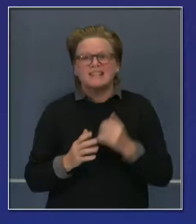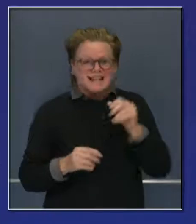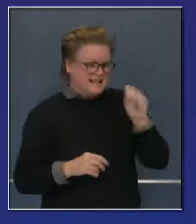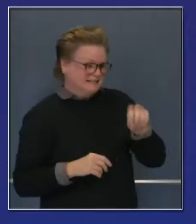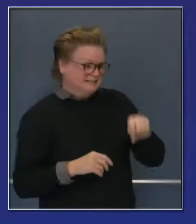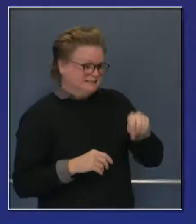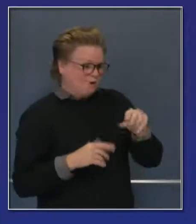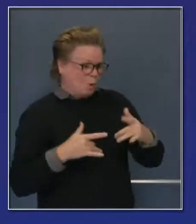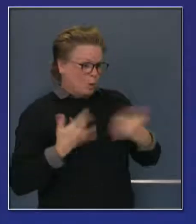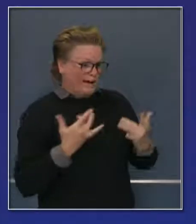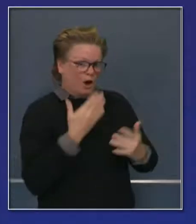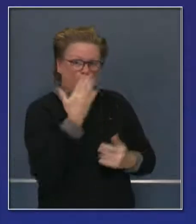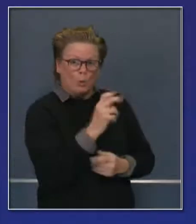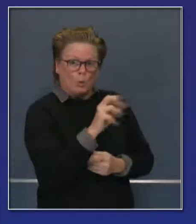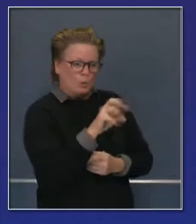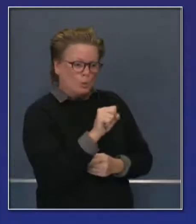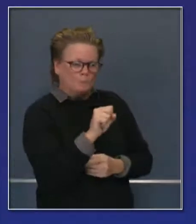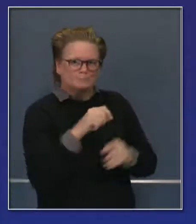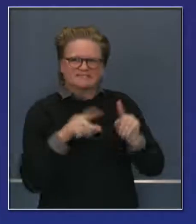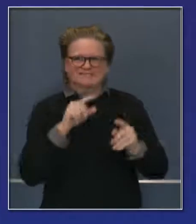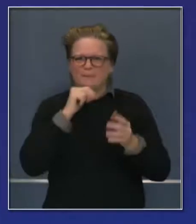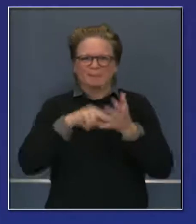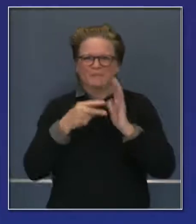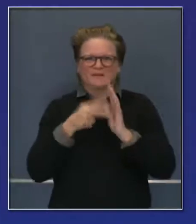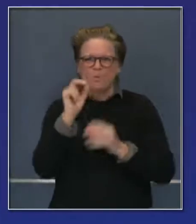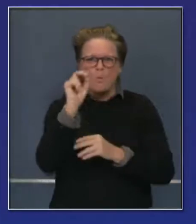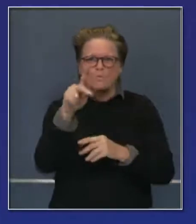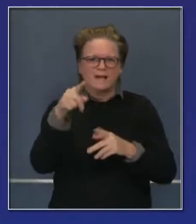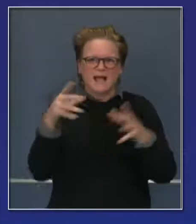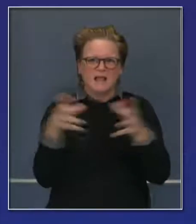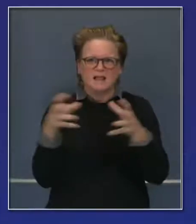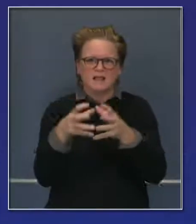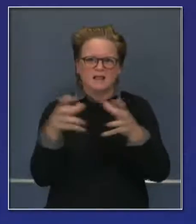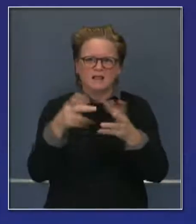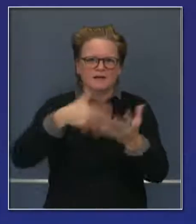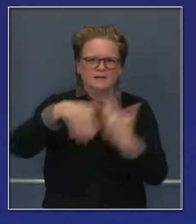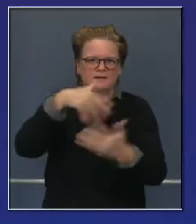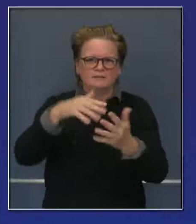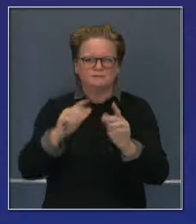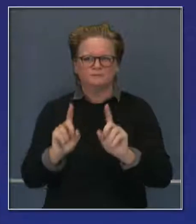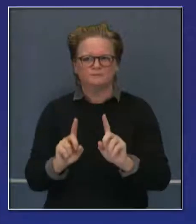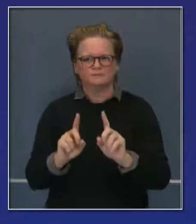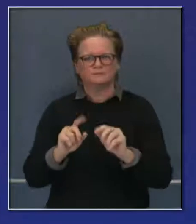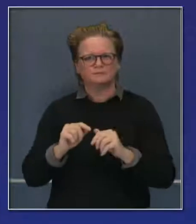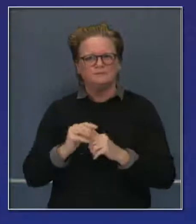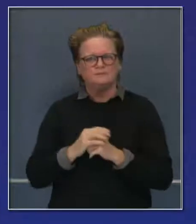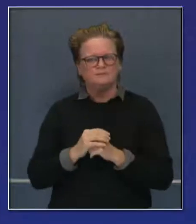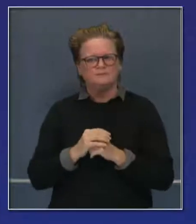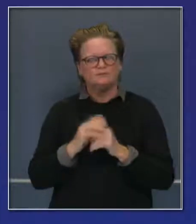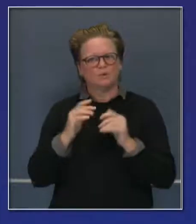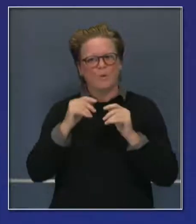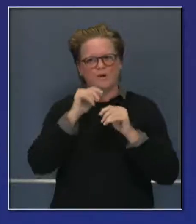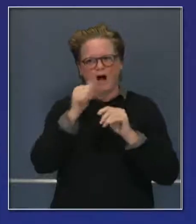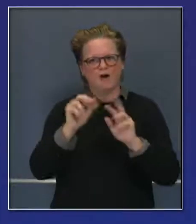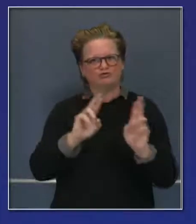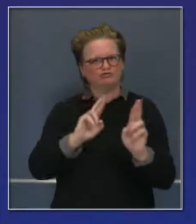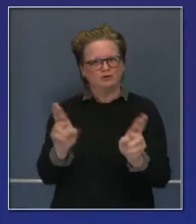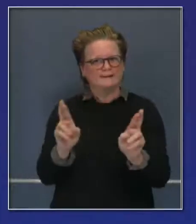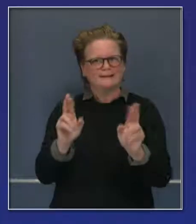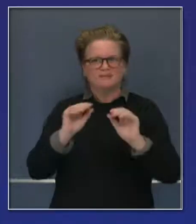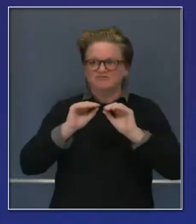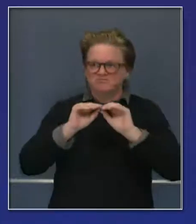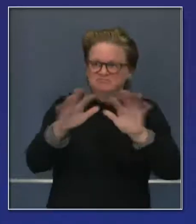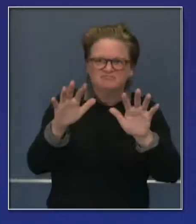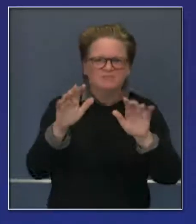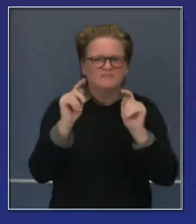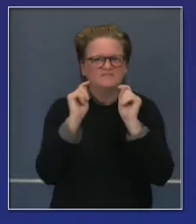the availability to you and me and others outside our first responders, outside our healthcare professionals, is many, many months off. And